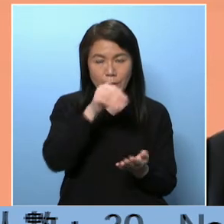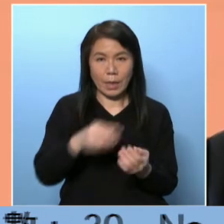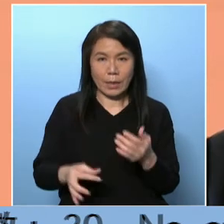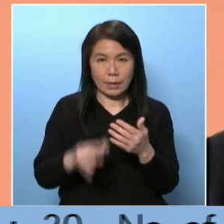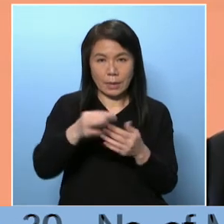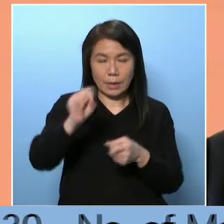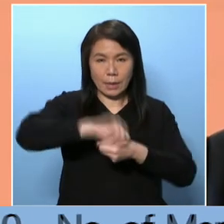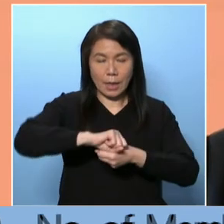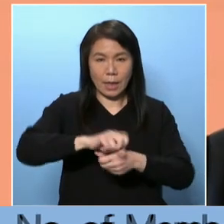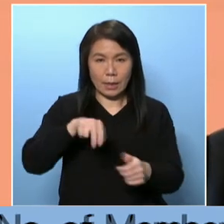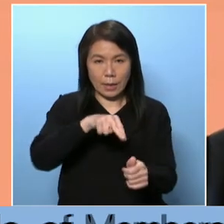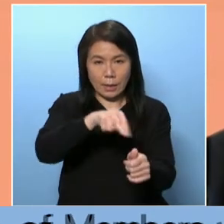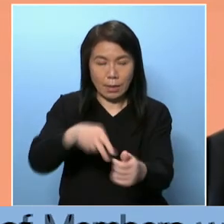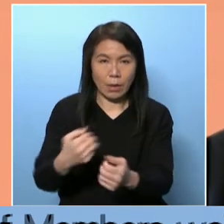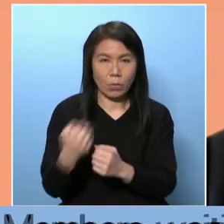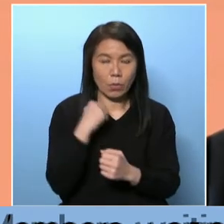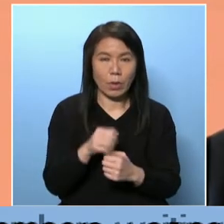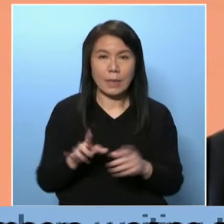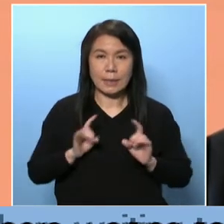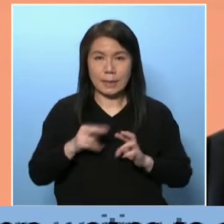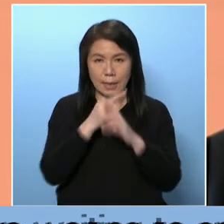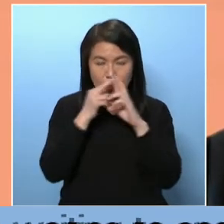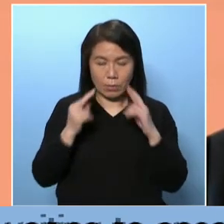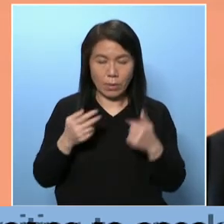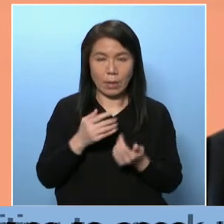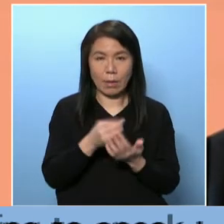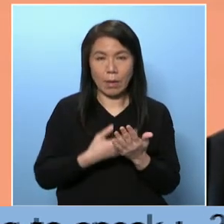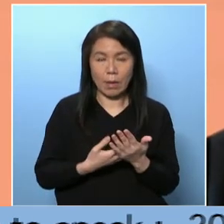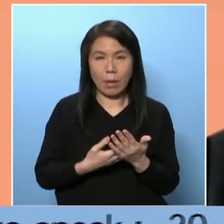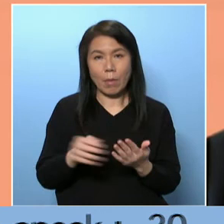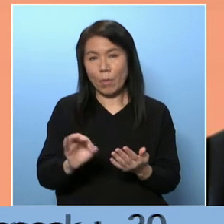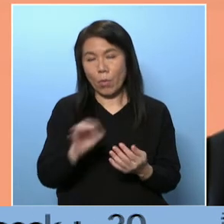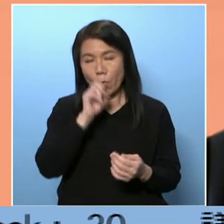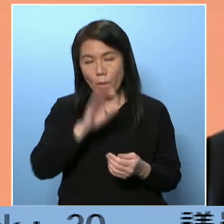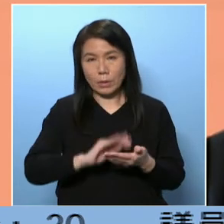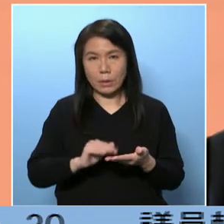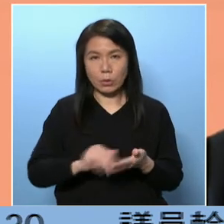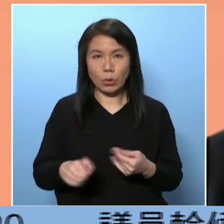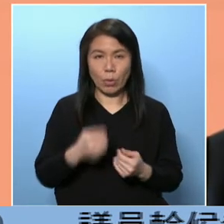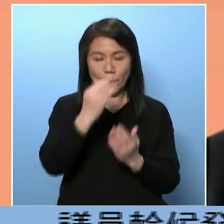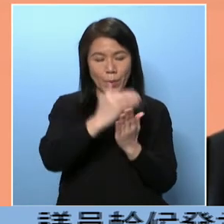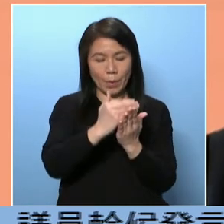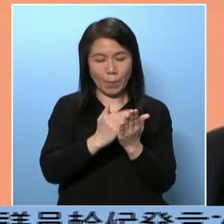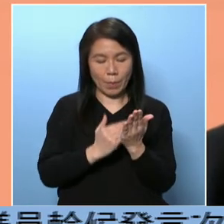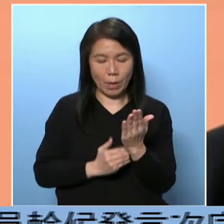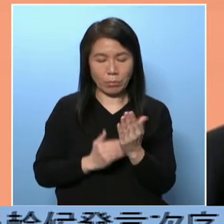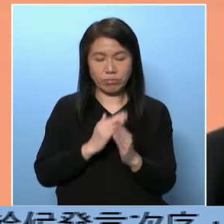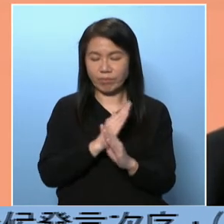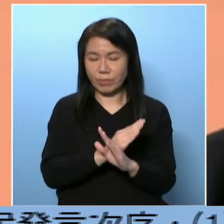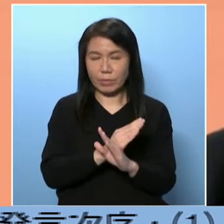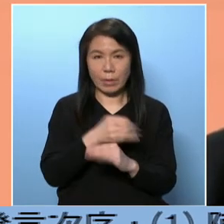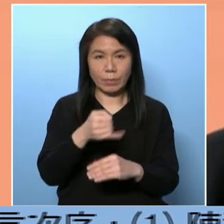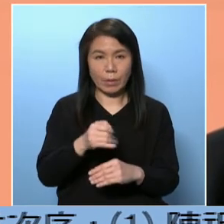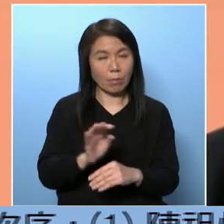purpose, if we were to enhance the functions of the Leave Home Safe mobile app by including this tracking